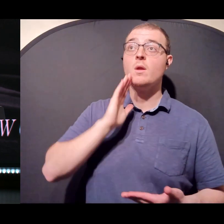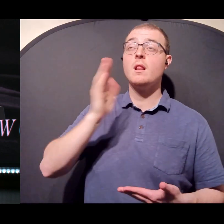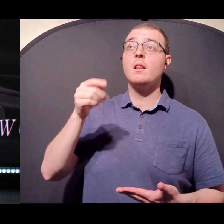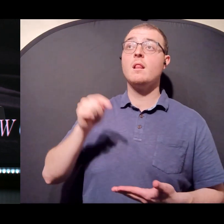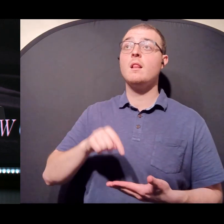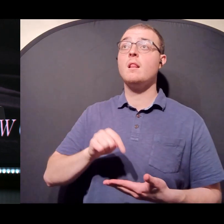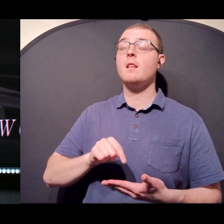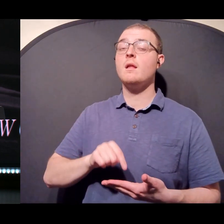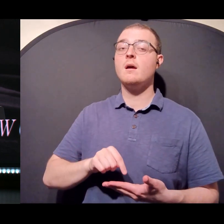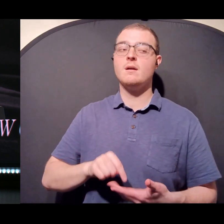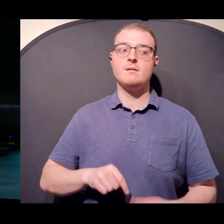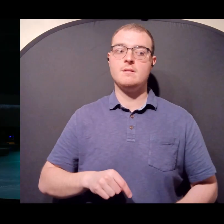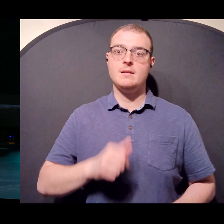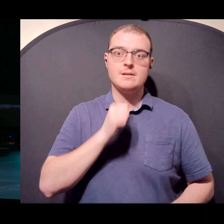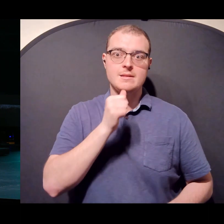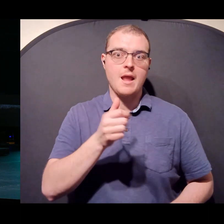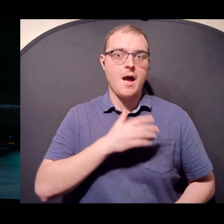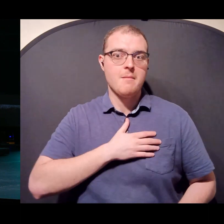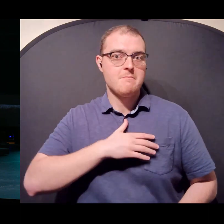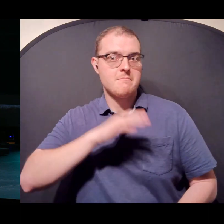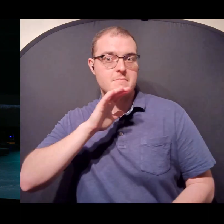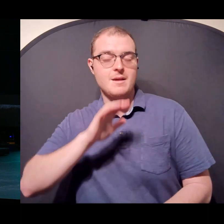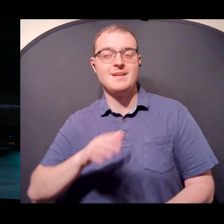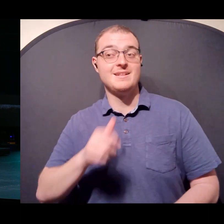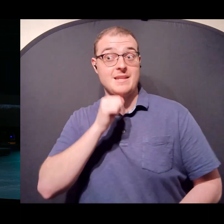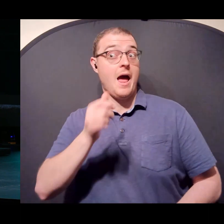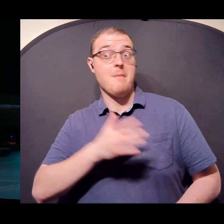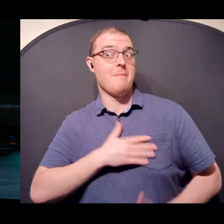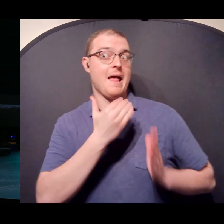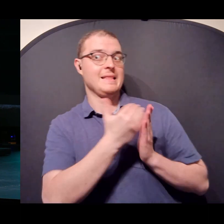That's on my list. Not my list, Vanessa.